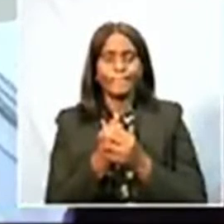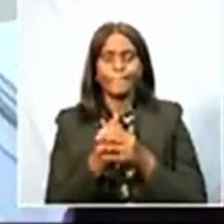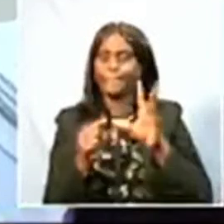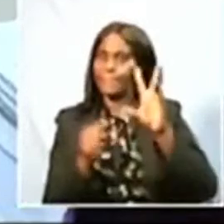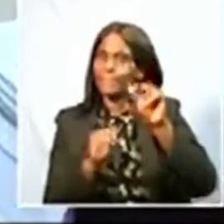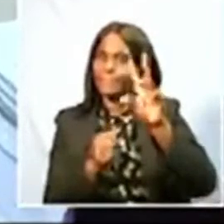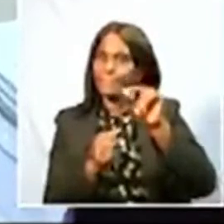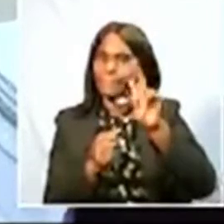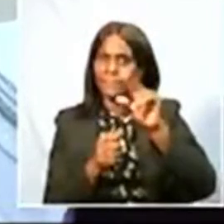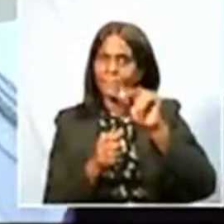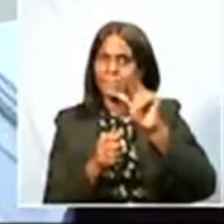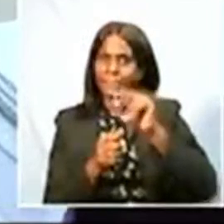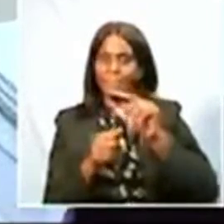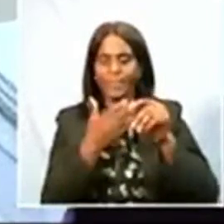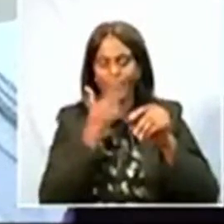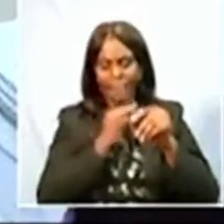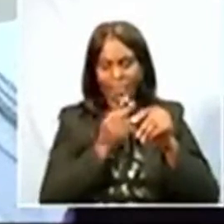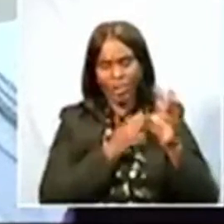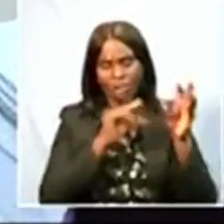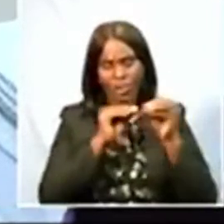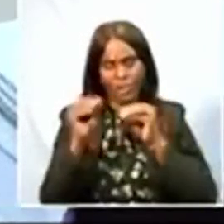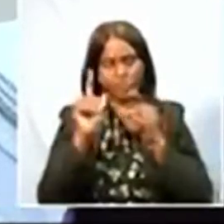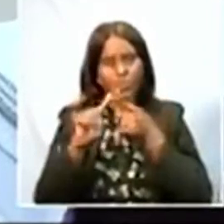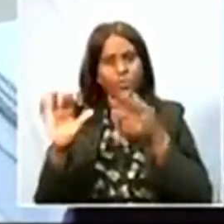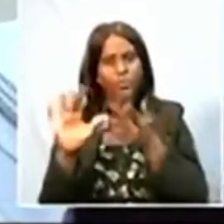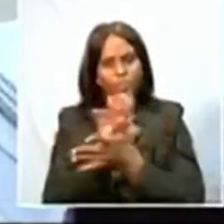No. Let's go to page.